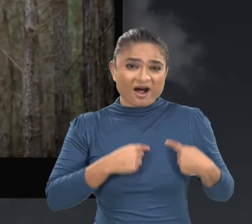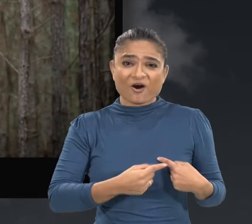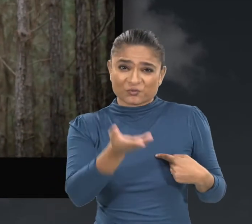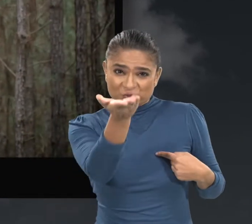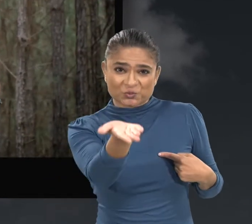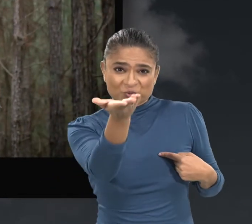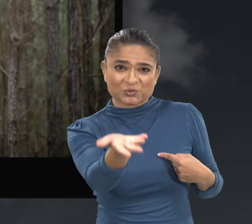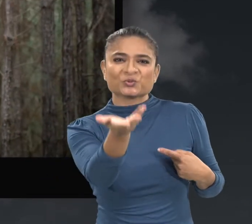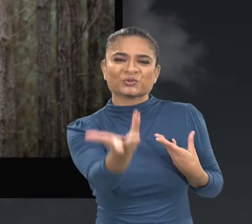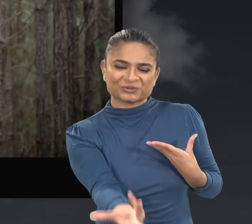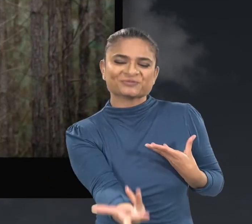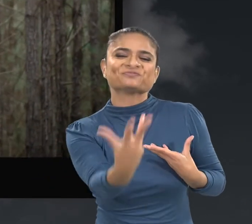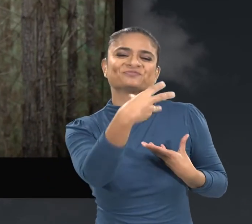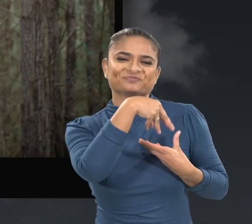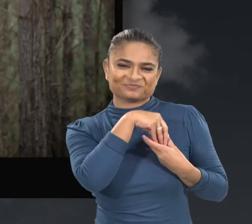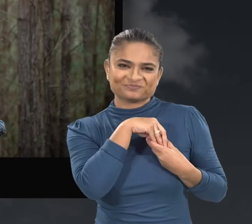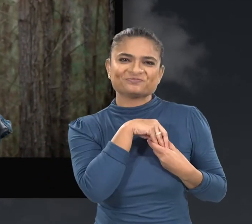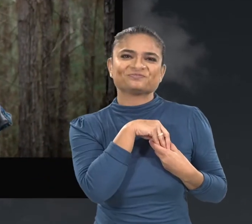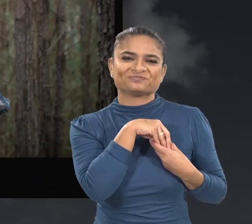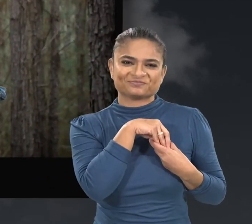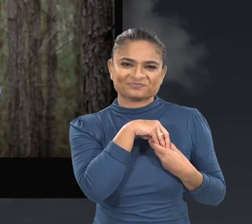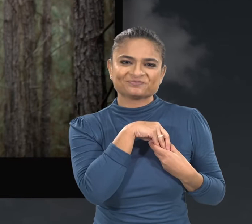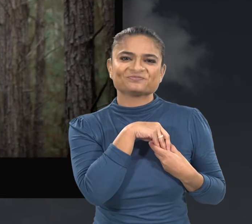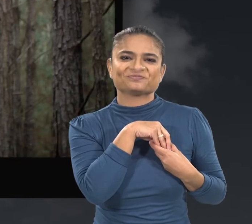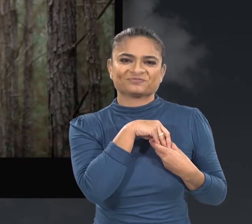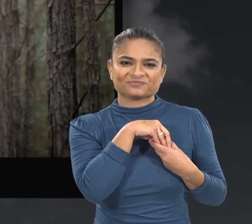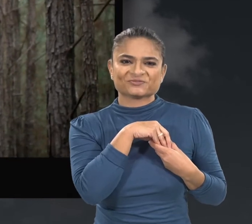ole ratalaka,